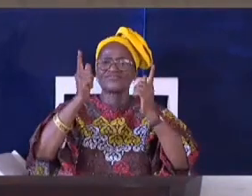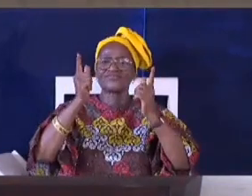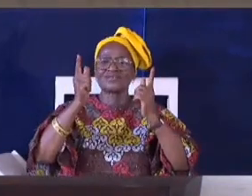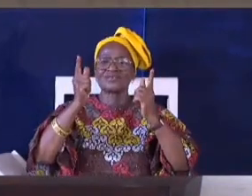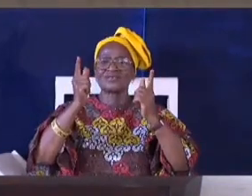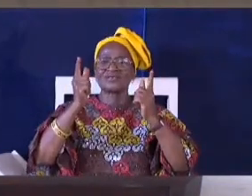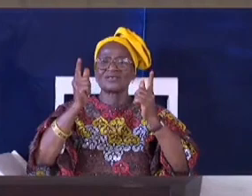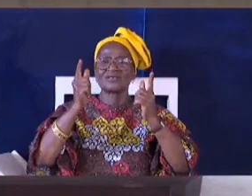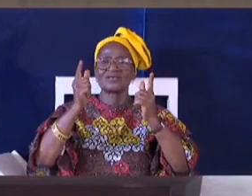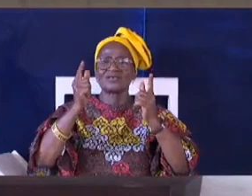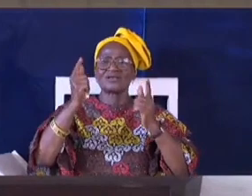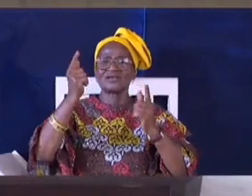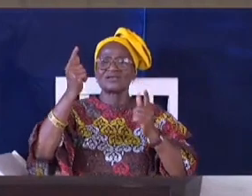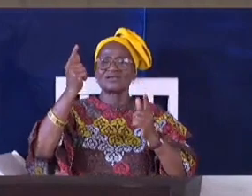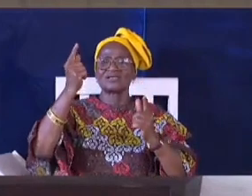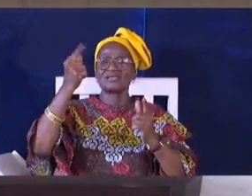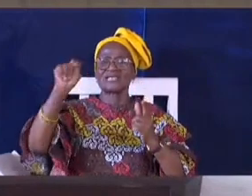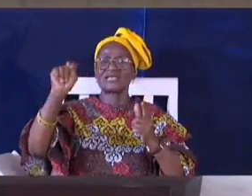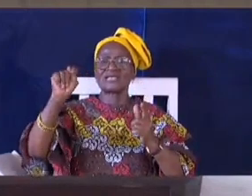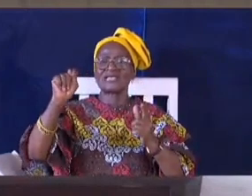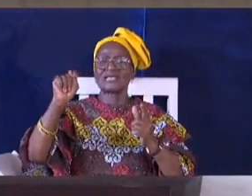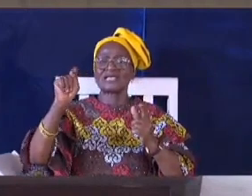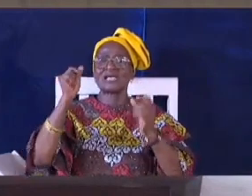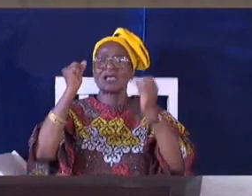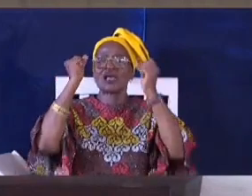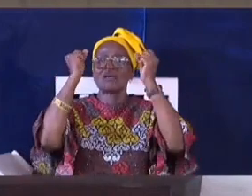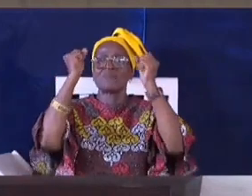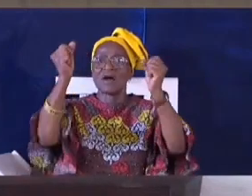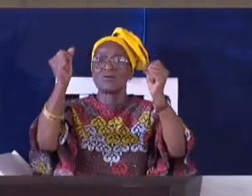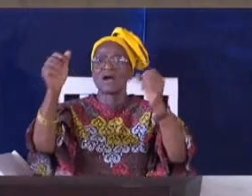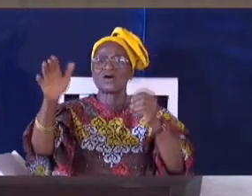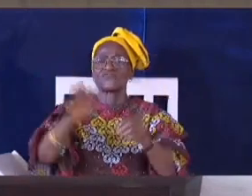the extremely powerful God,